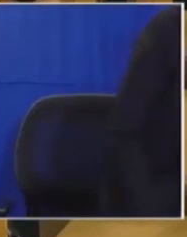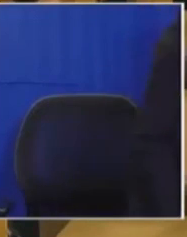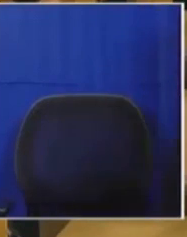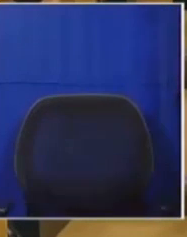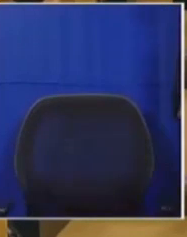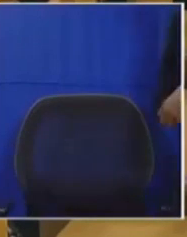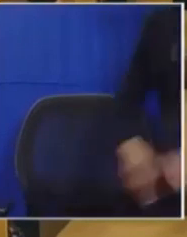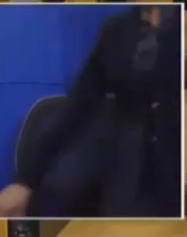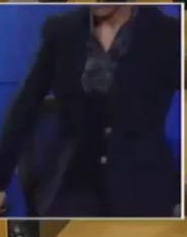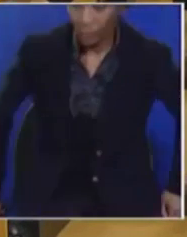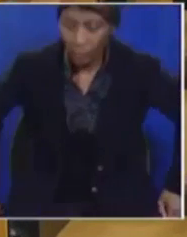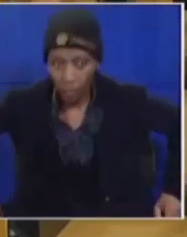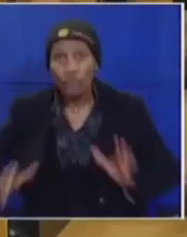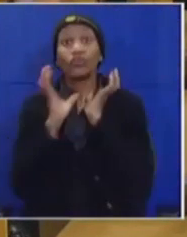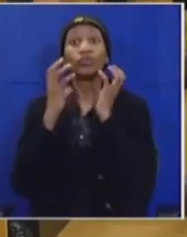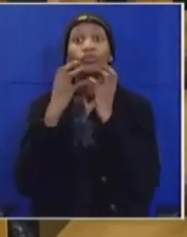Honorable Malema.